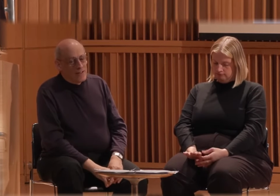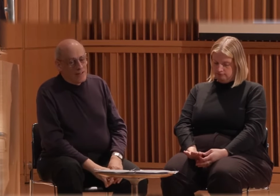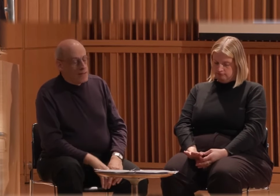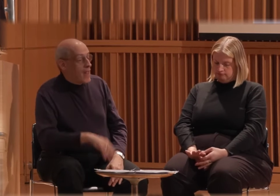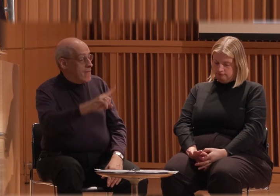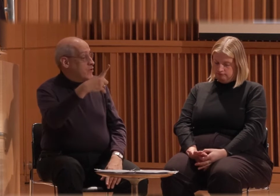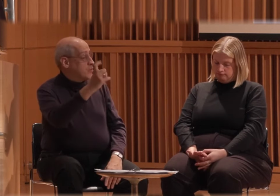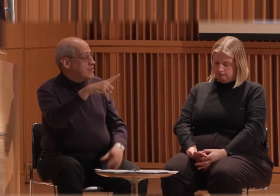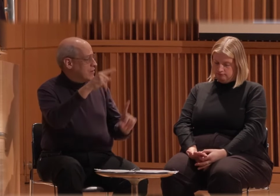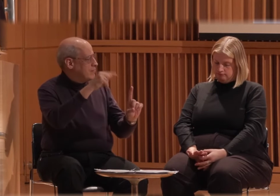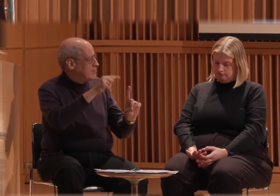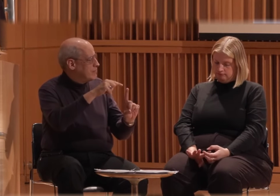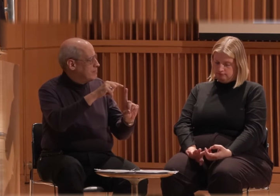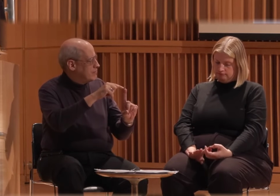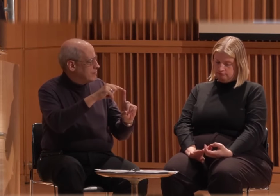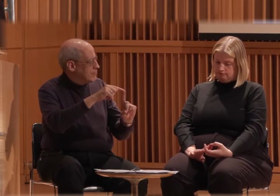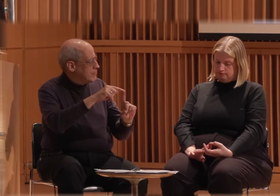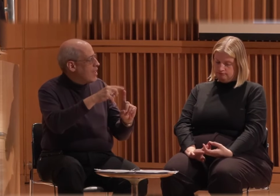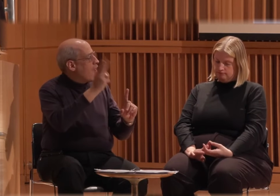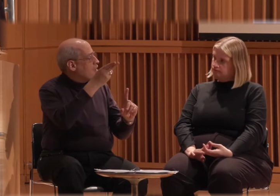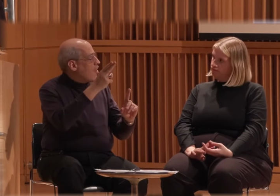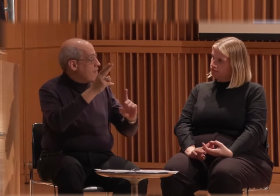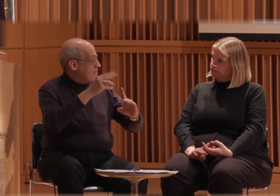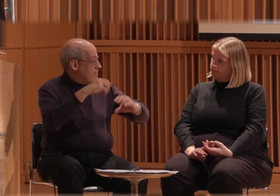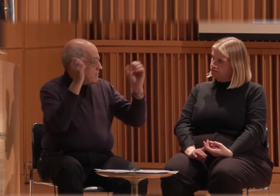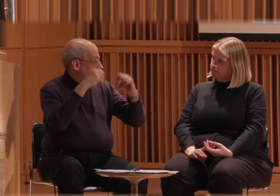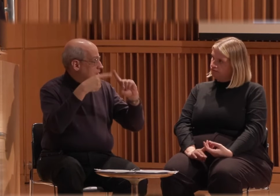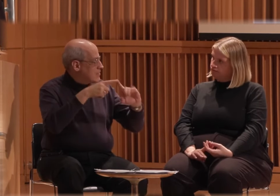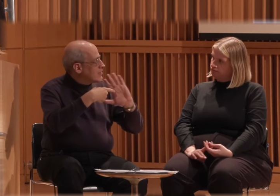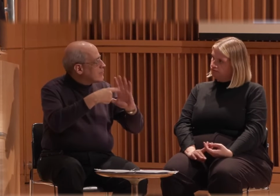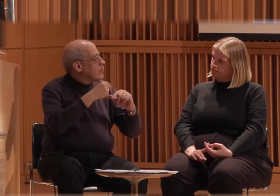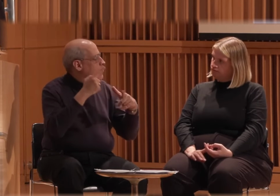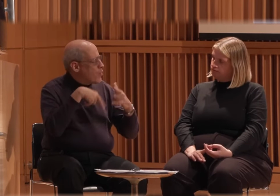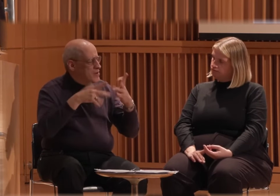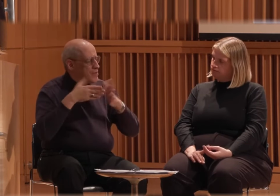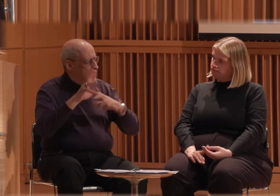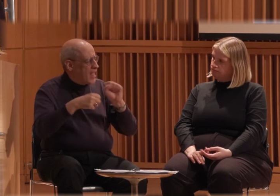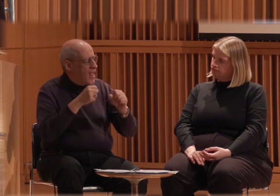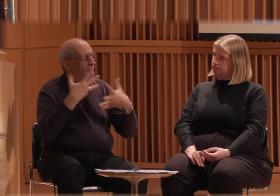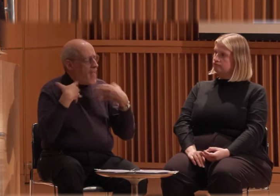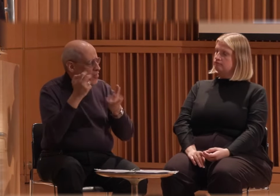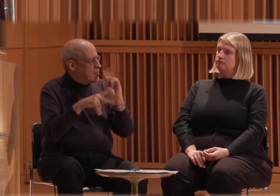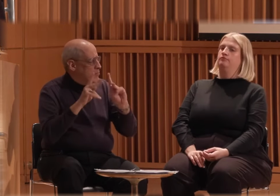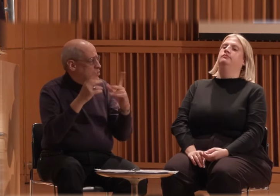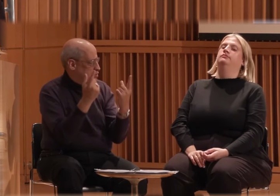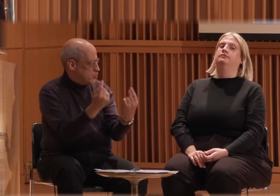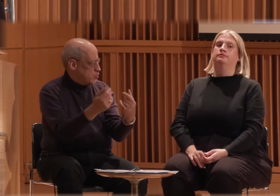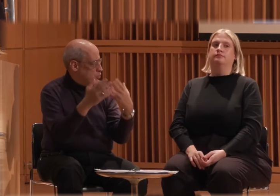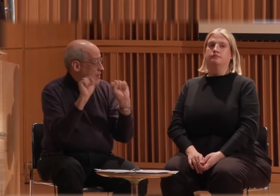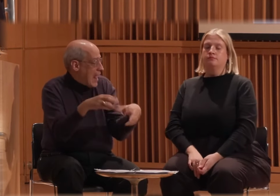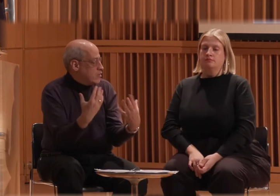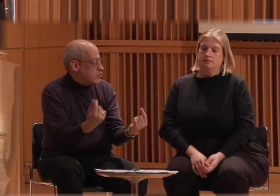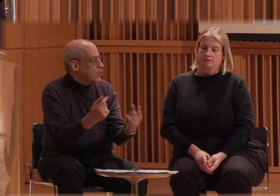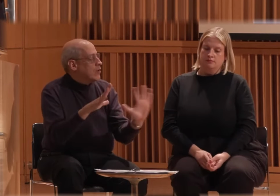The first question was about used gun violence as an example, and what can public health people do? So I'll go back